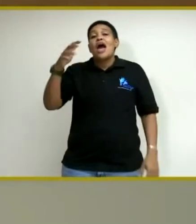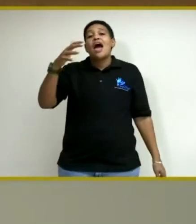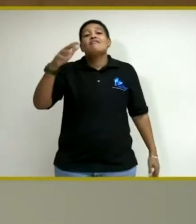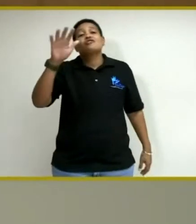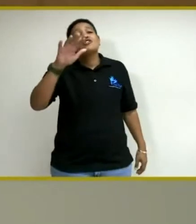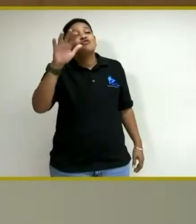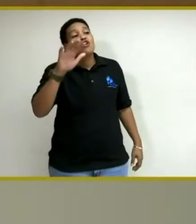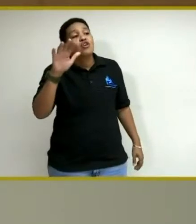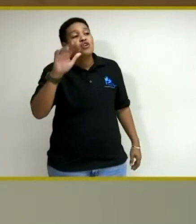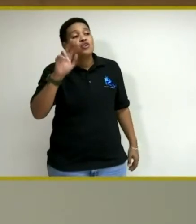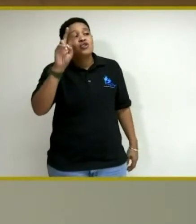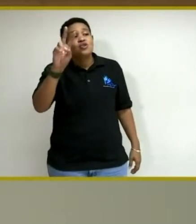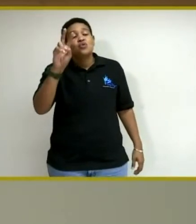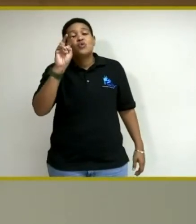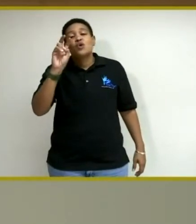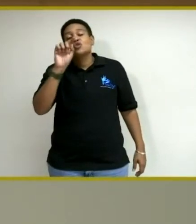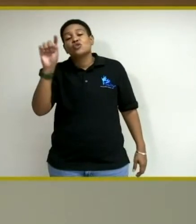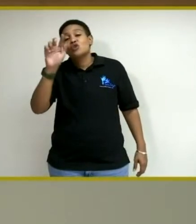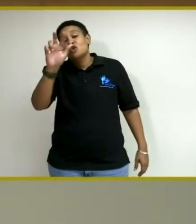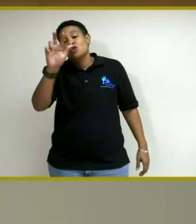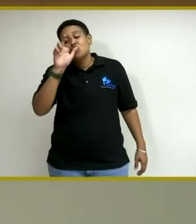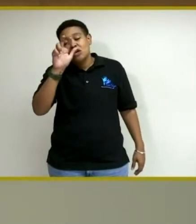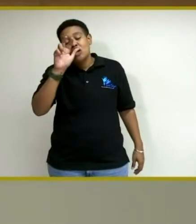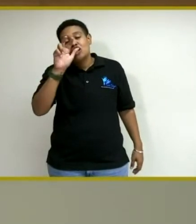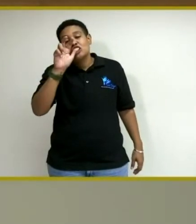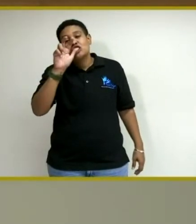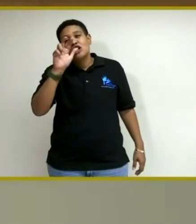about 200 to 300